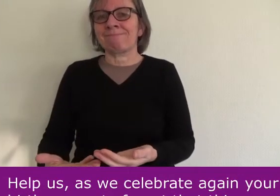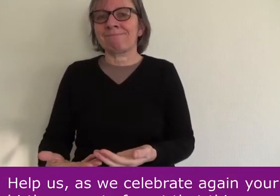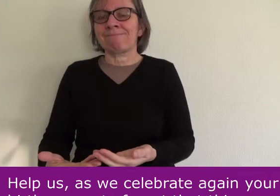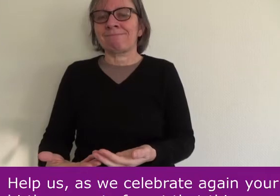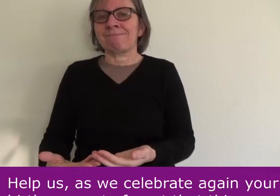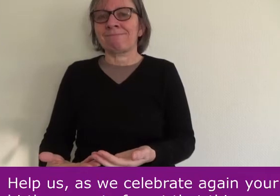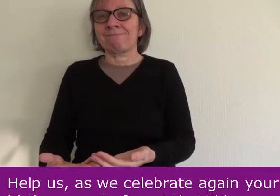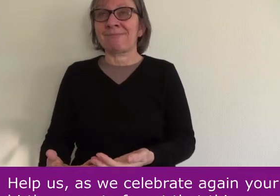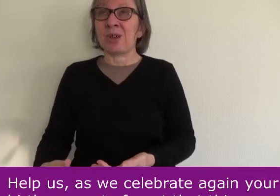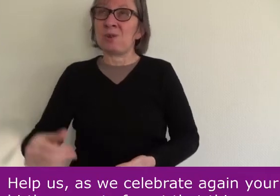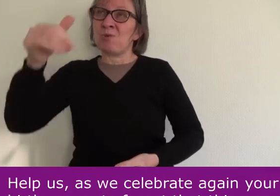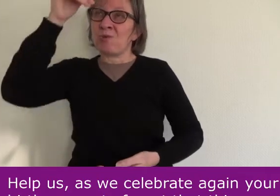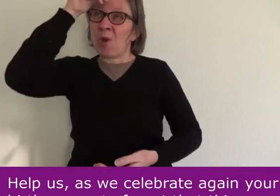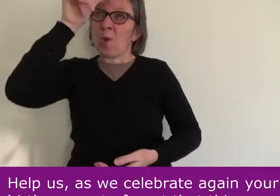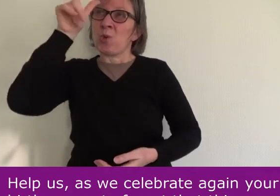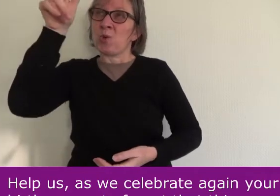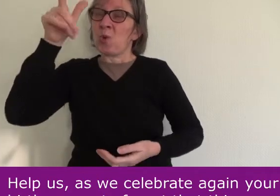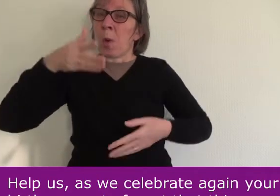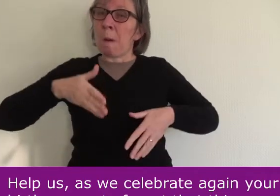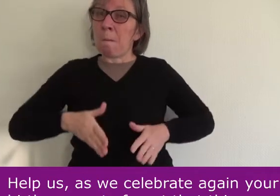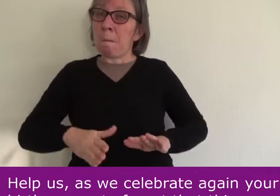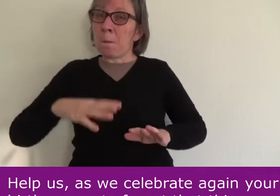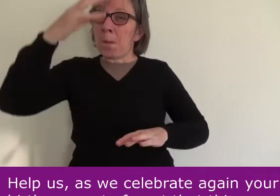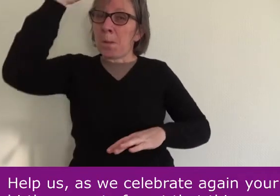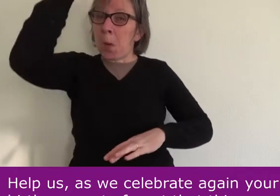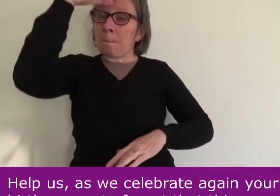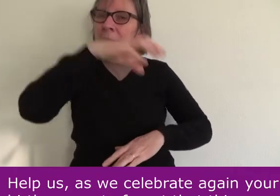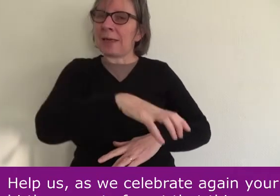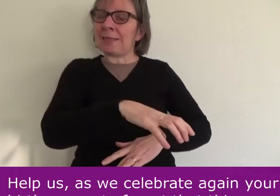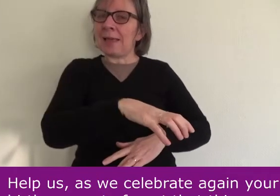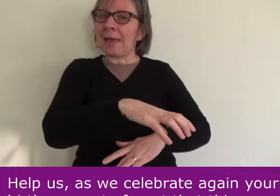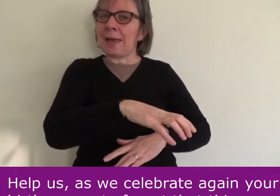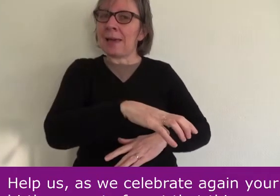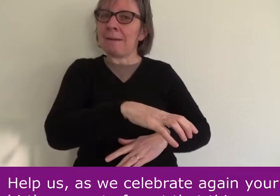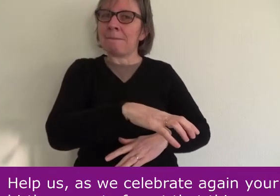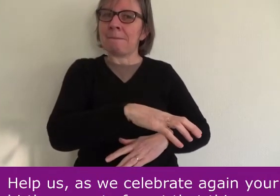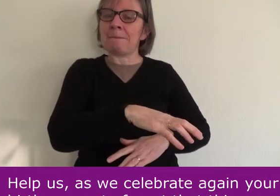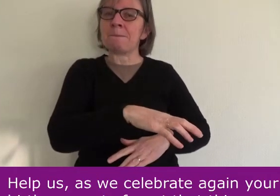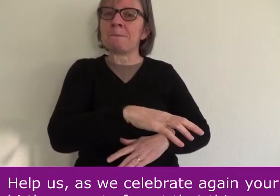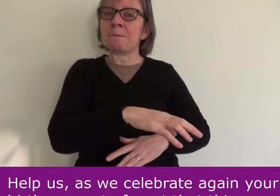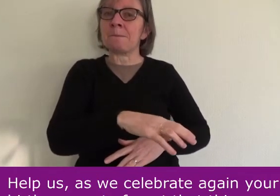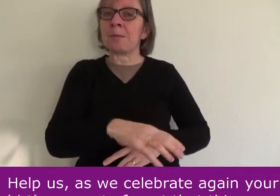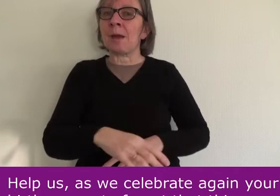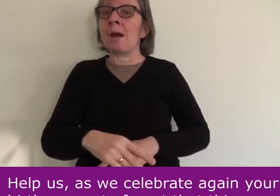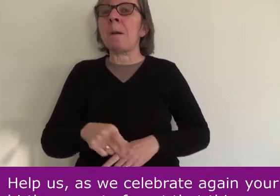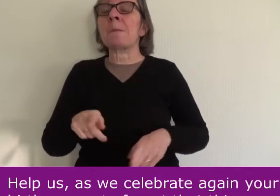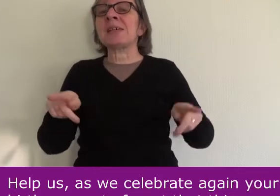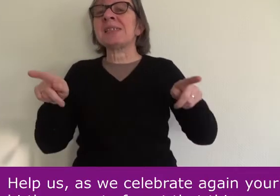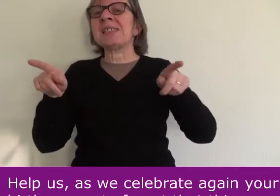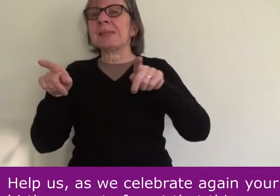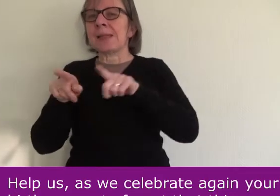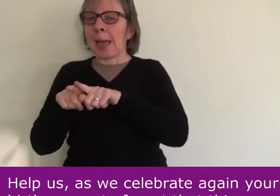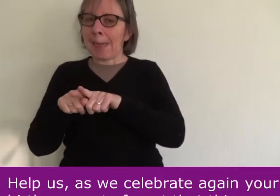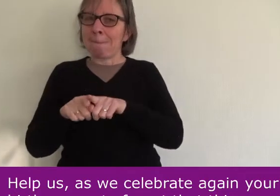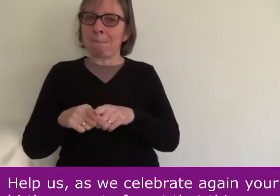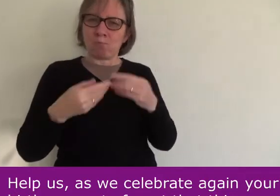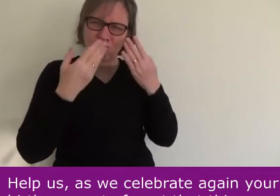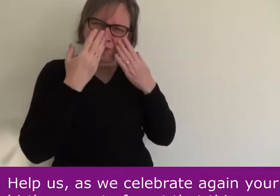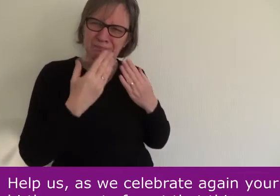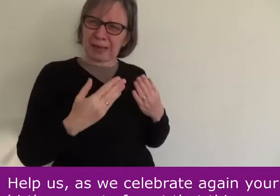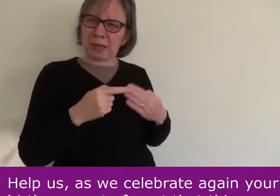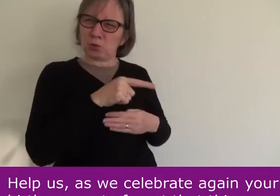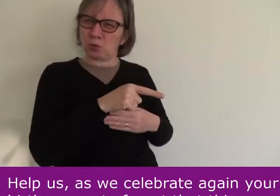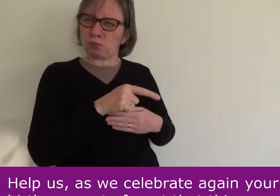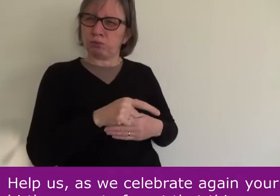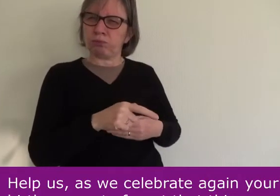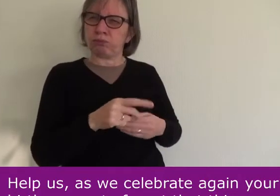story. As we greet you now as the child of Bethlehem, so let us greet you also